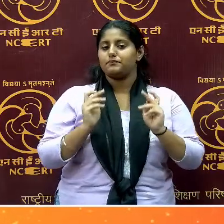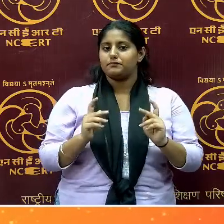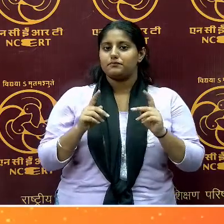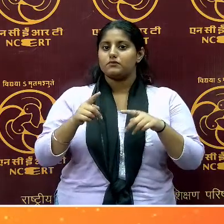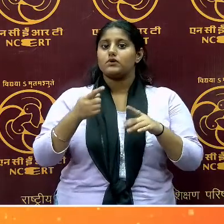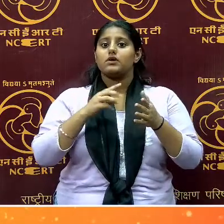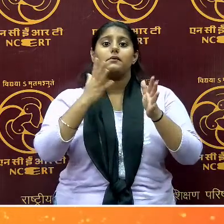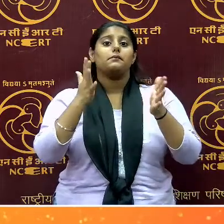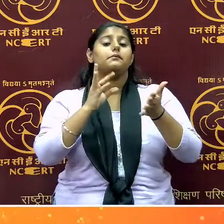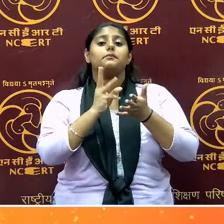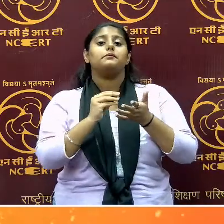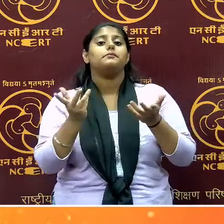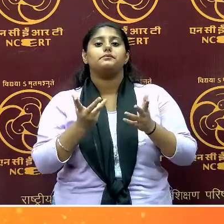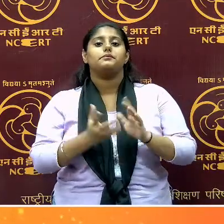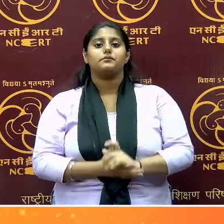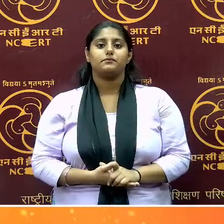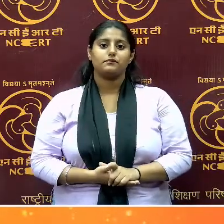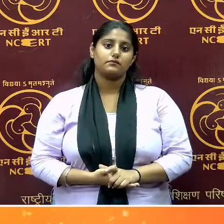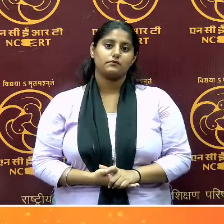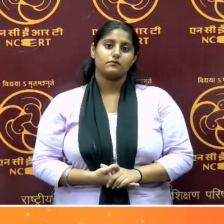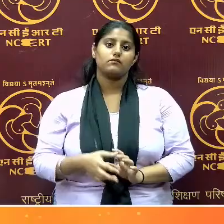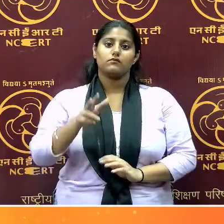biggest number possible will be